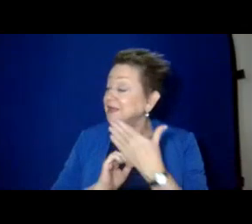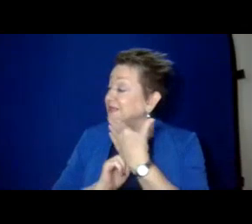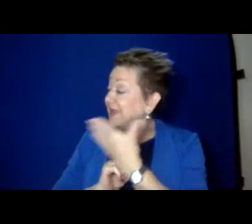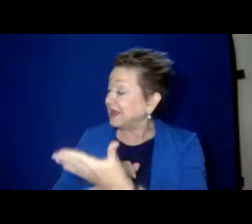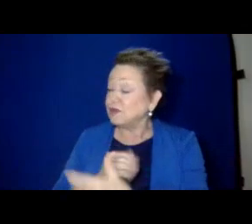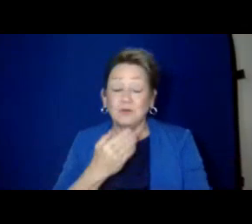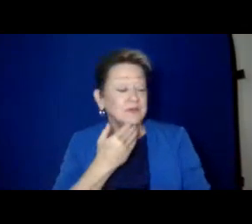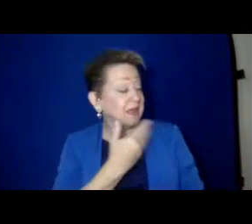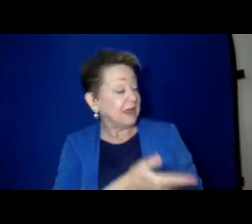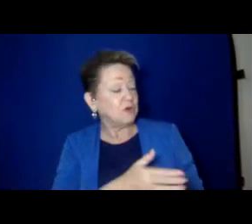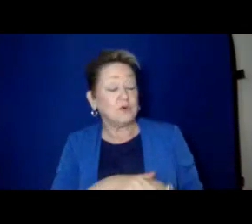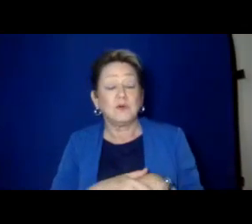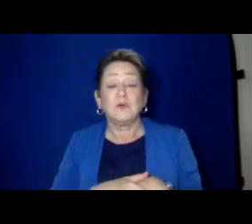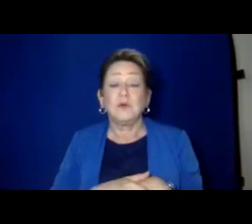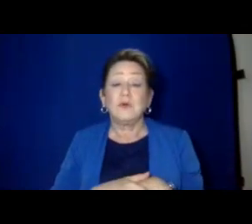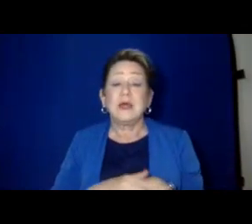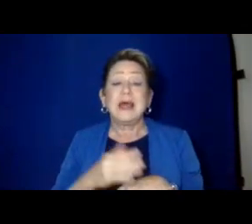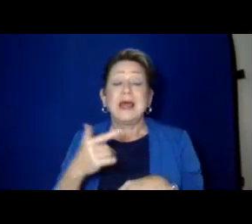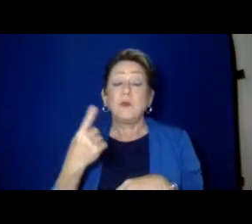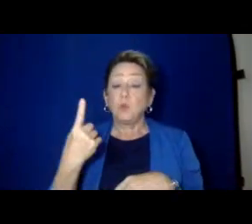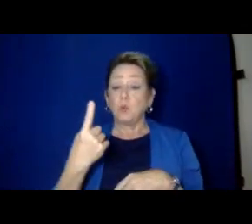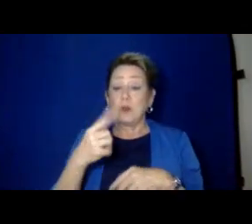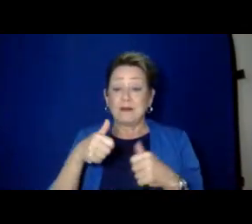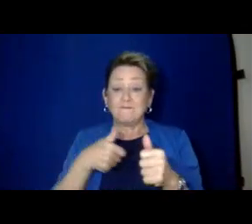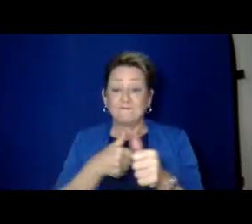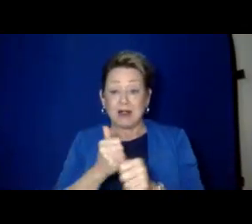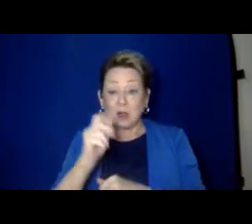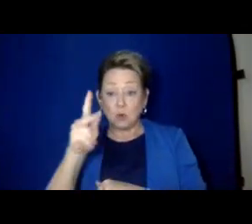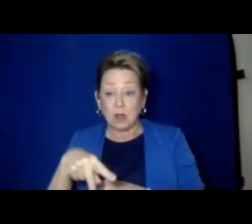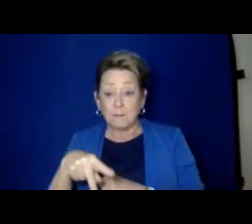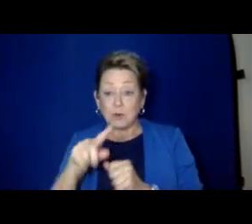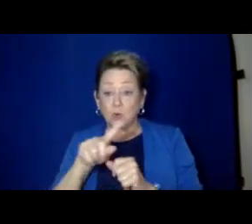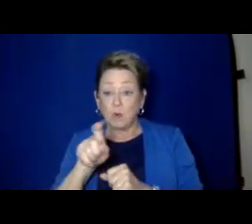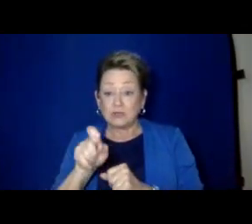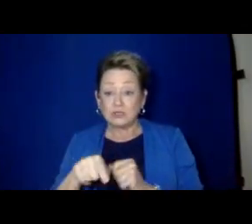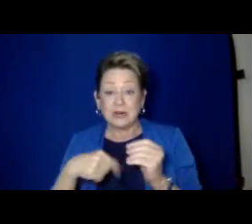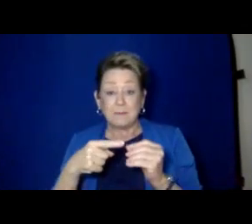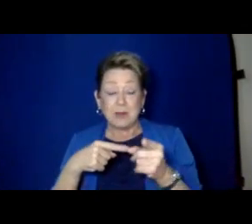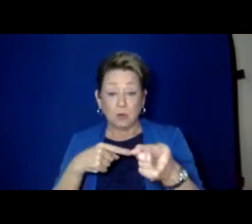Thank you. And I just had a follow-up question with the presentation.